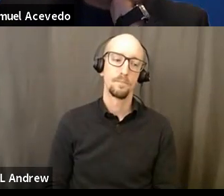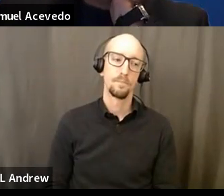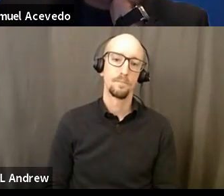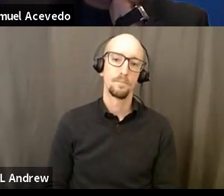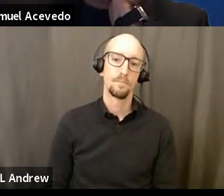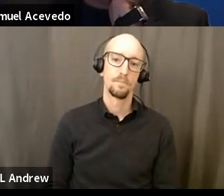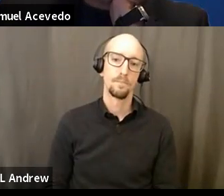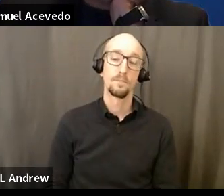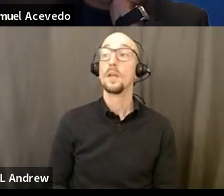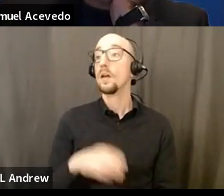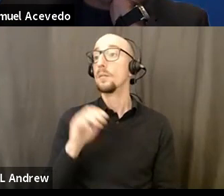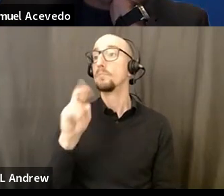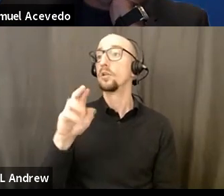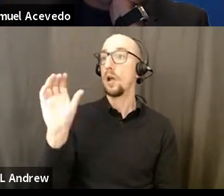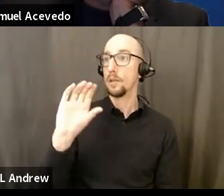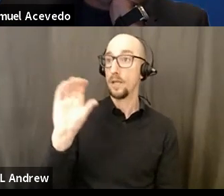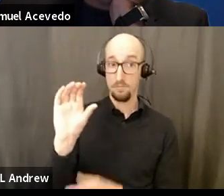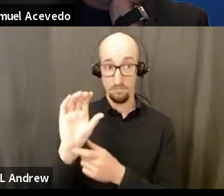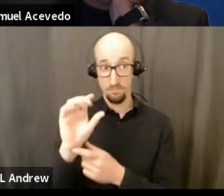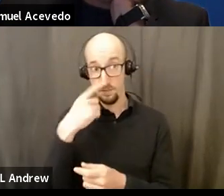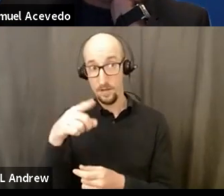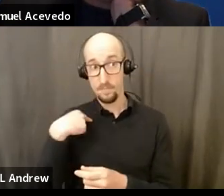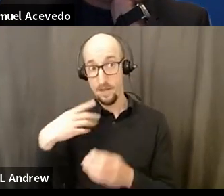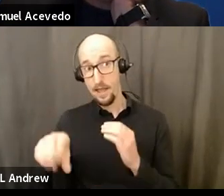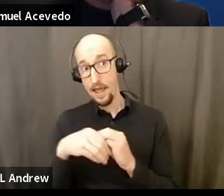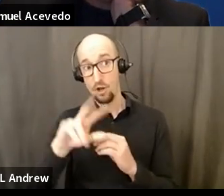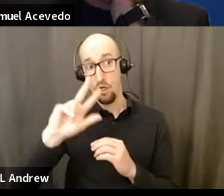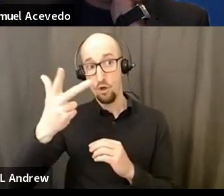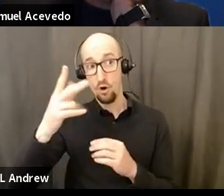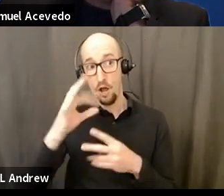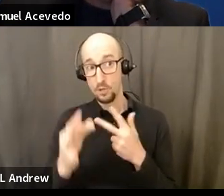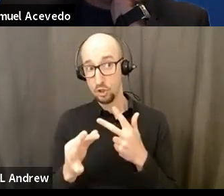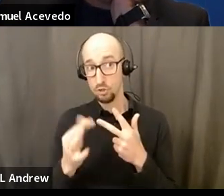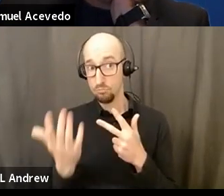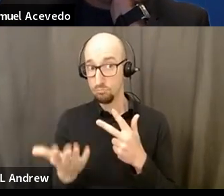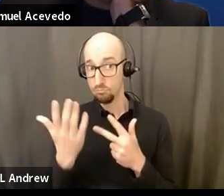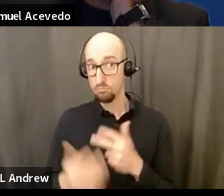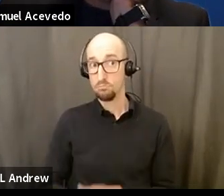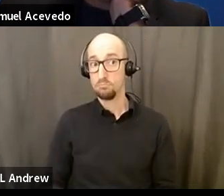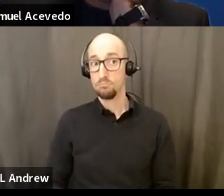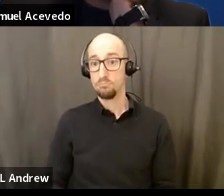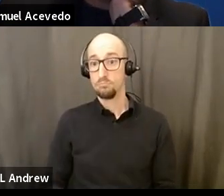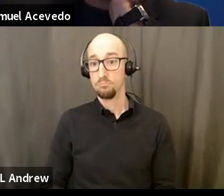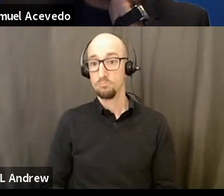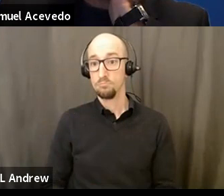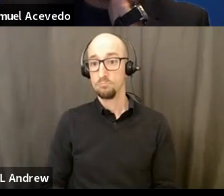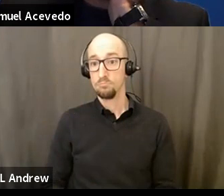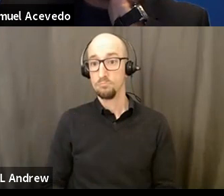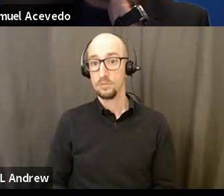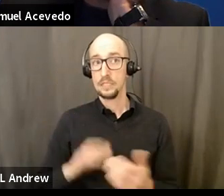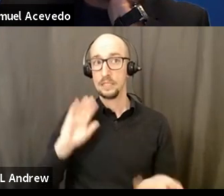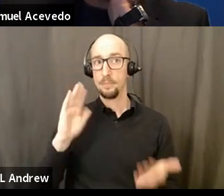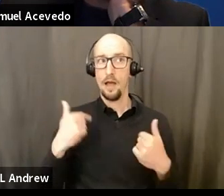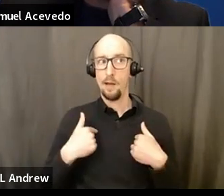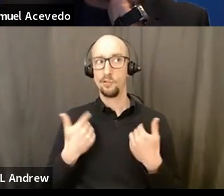May I offer yet a third possibility? Seems that I'm sort of